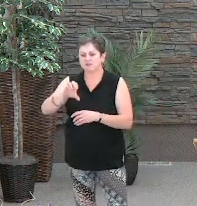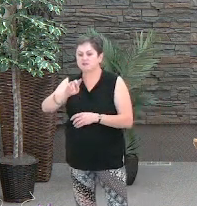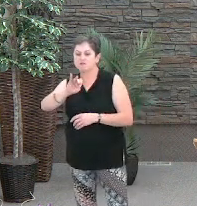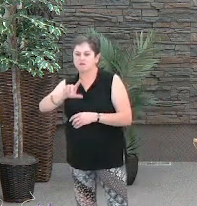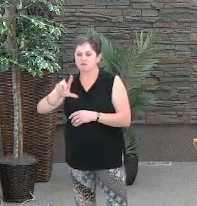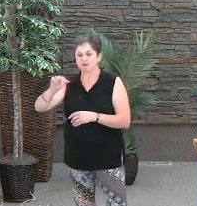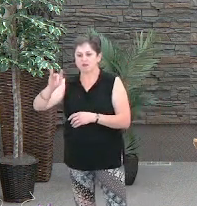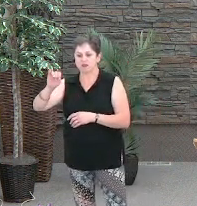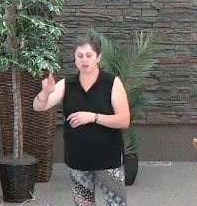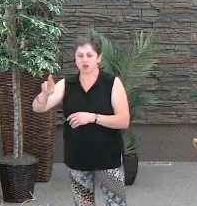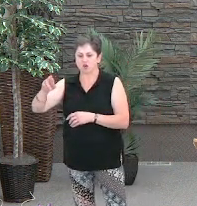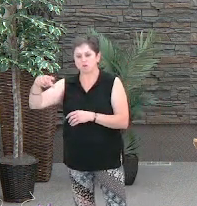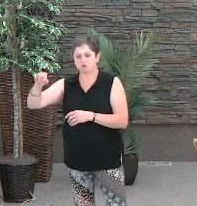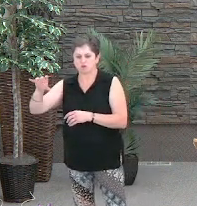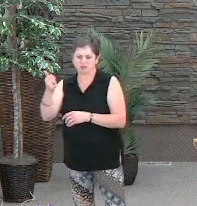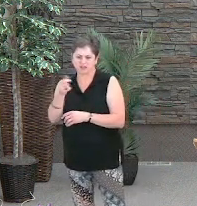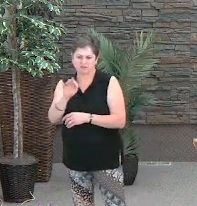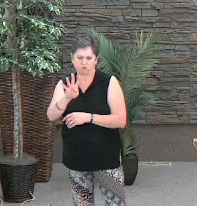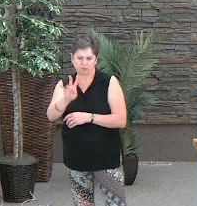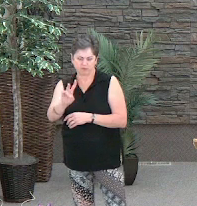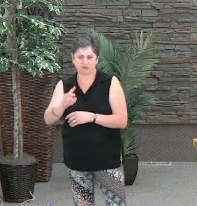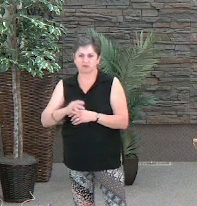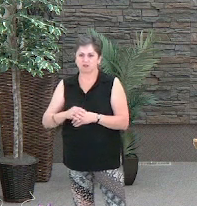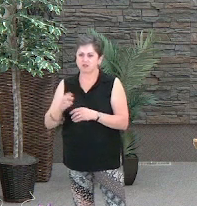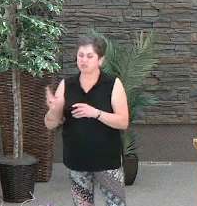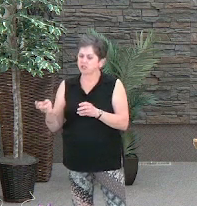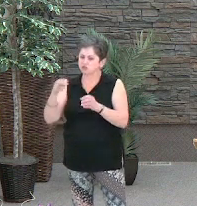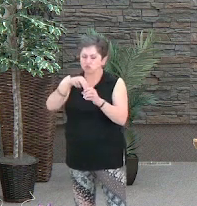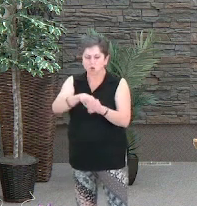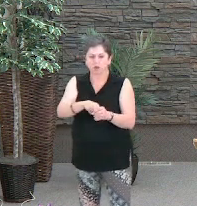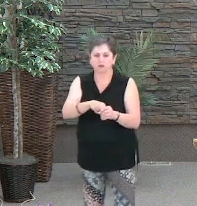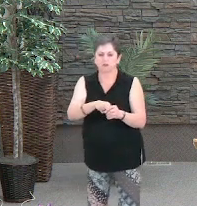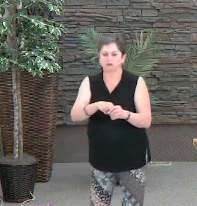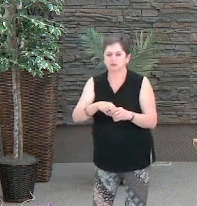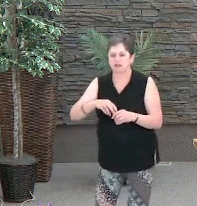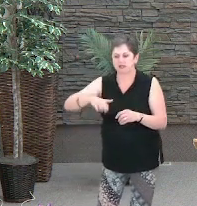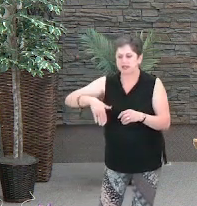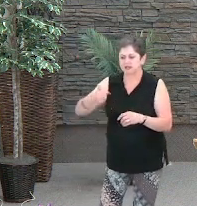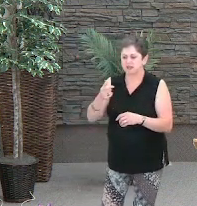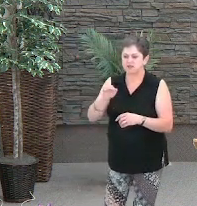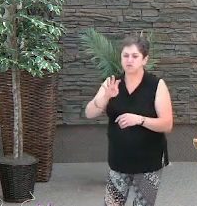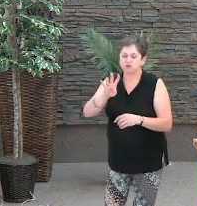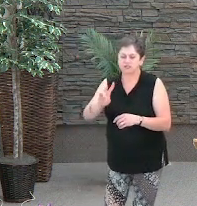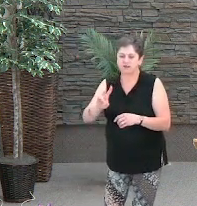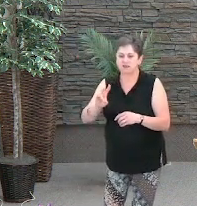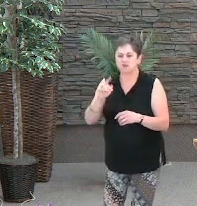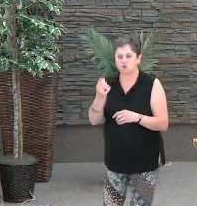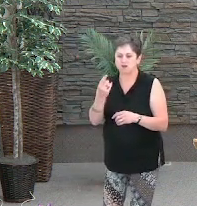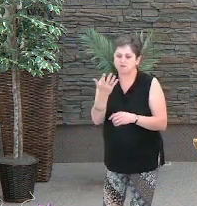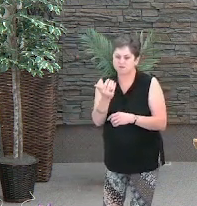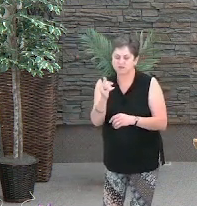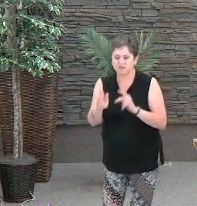Patrol, and this is 1947. He jumped right in, and late 1947, he was one